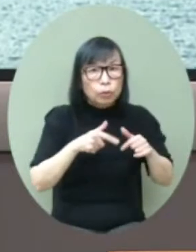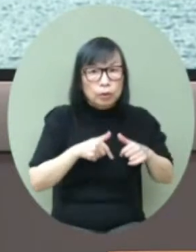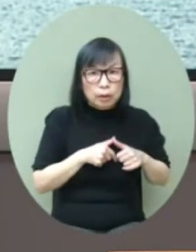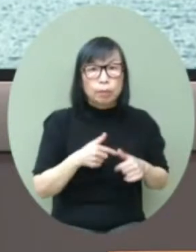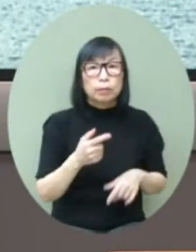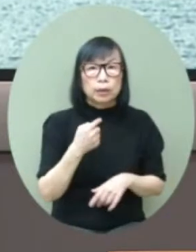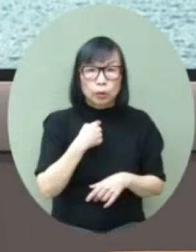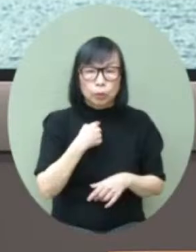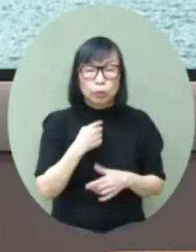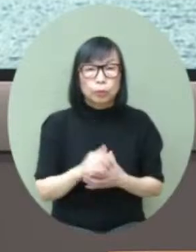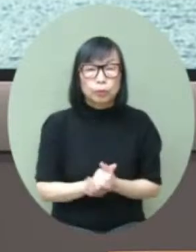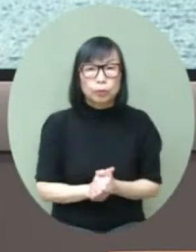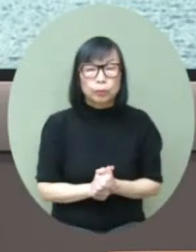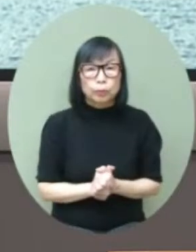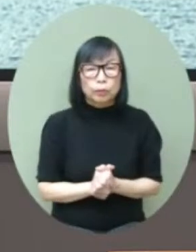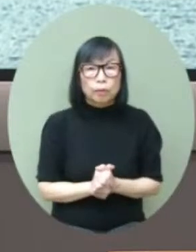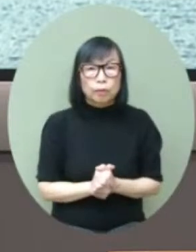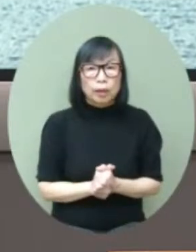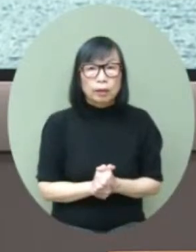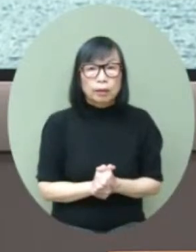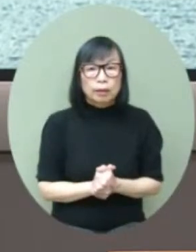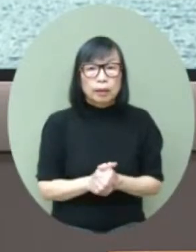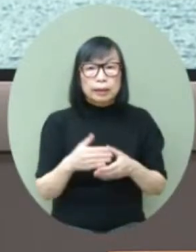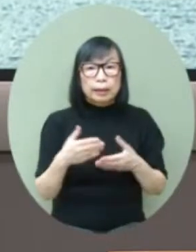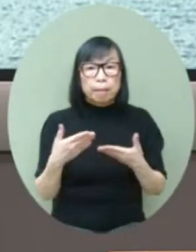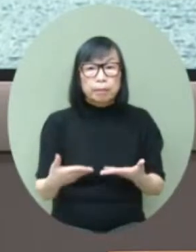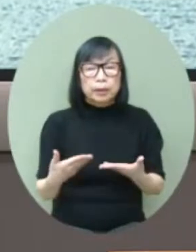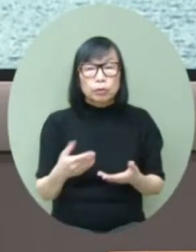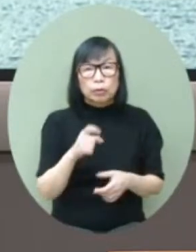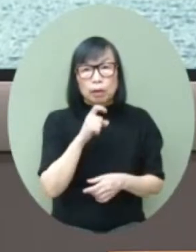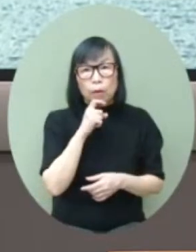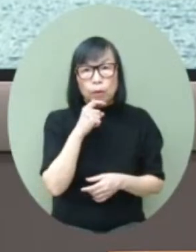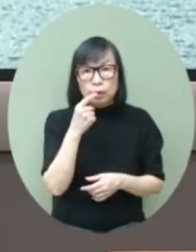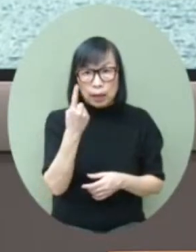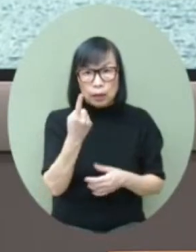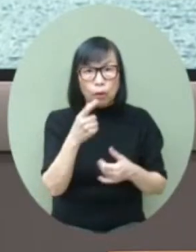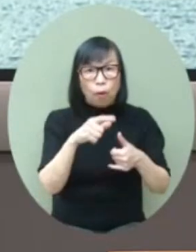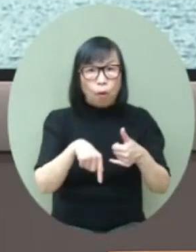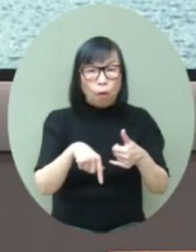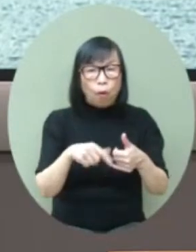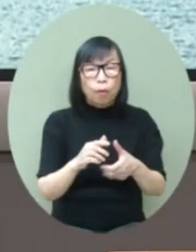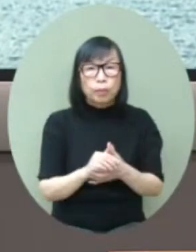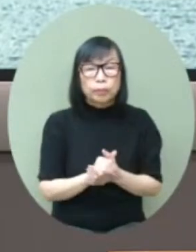as close contacts and have to be sent to the quarantine center.